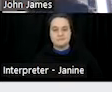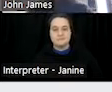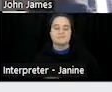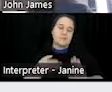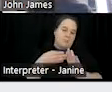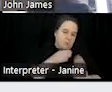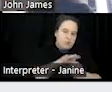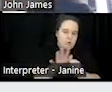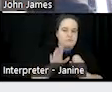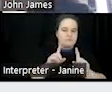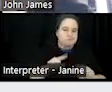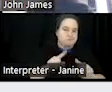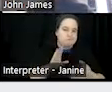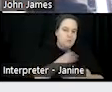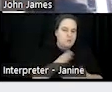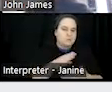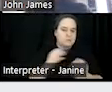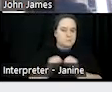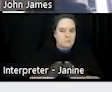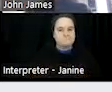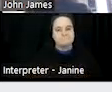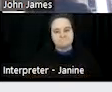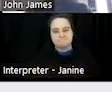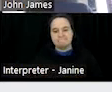pre-COVID. So,